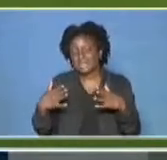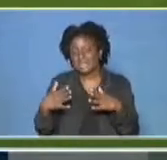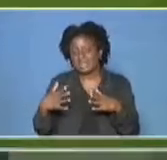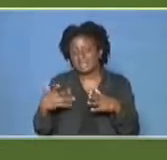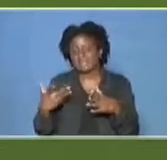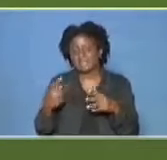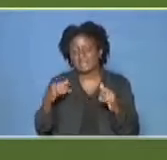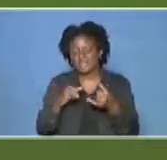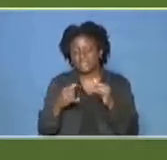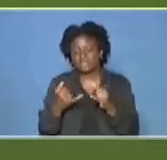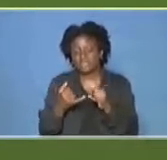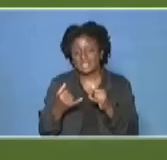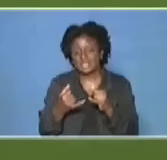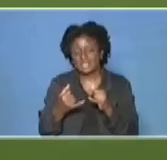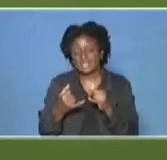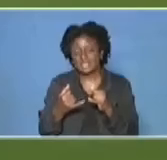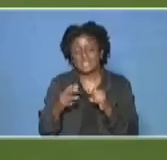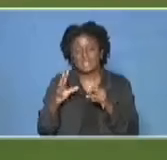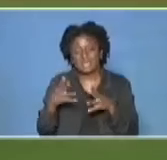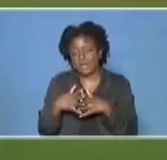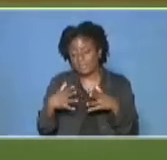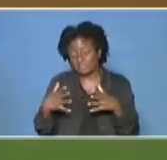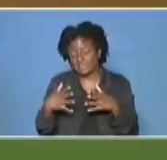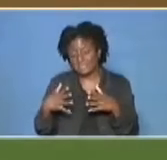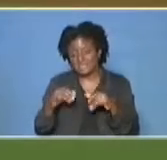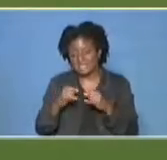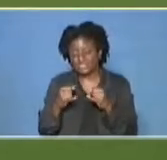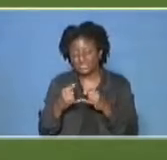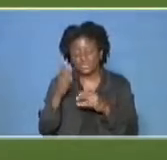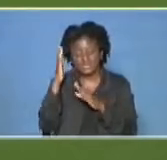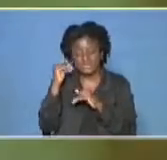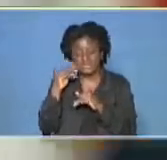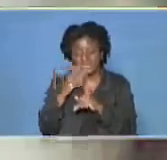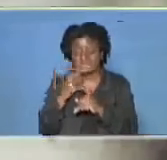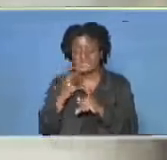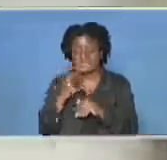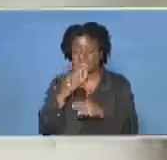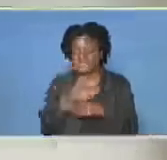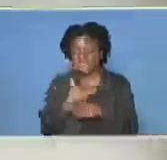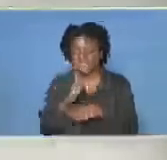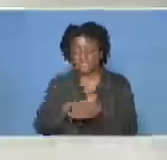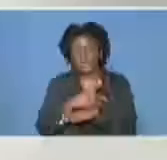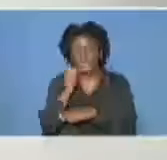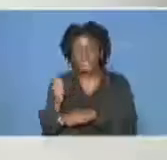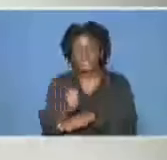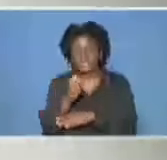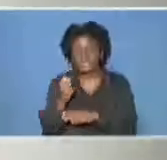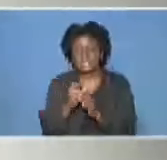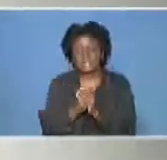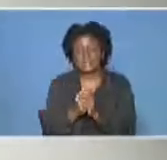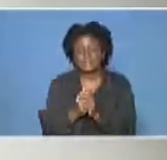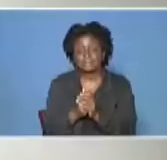to be revealed on Tuesday, when the results of his MRI are expected to become public.